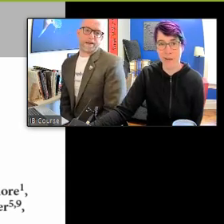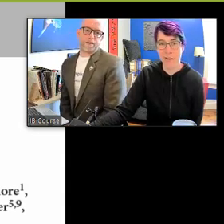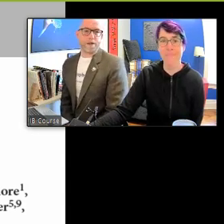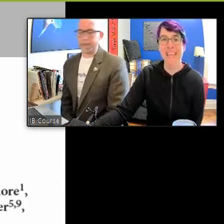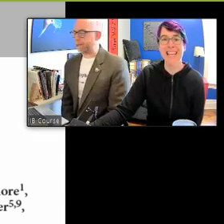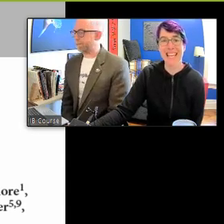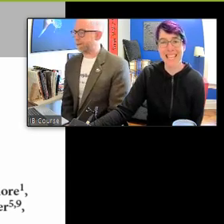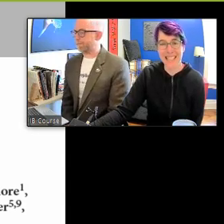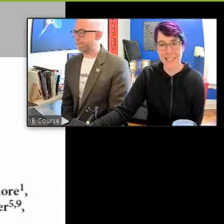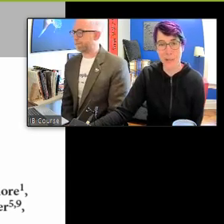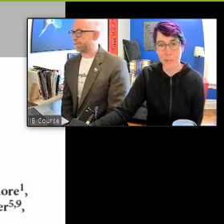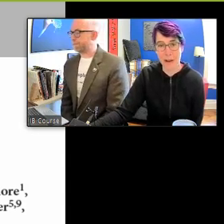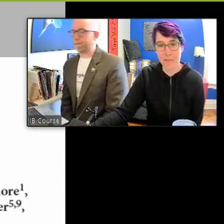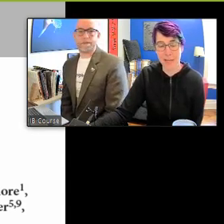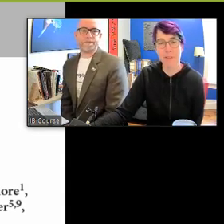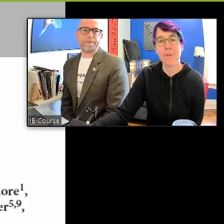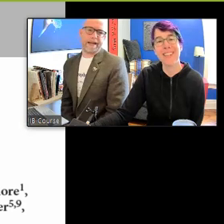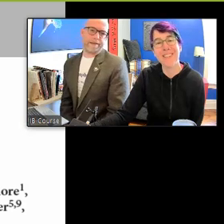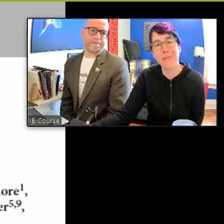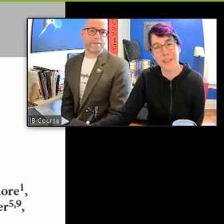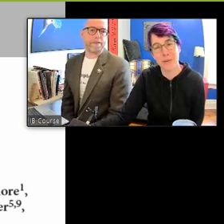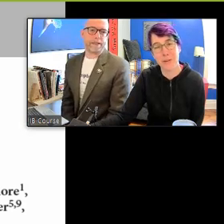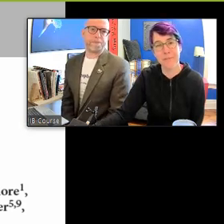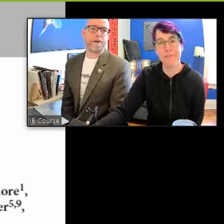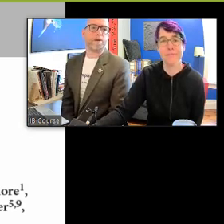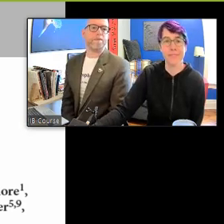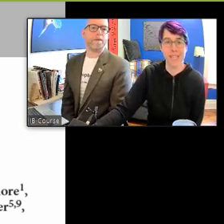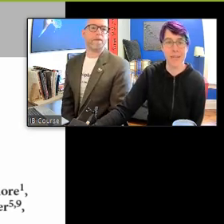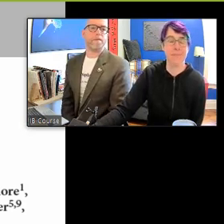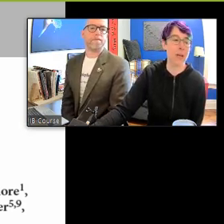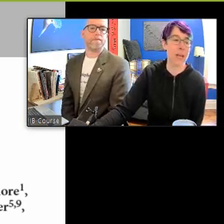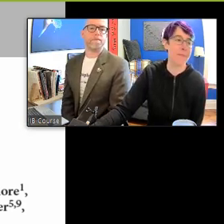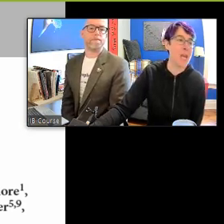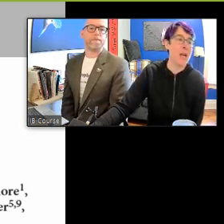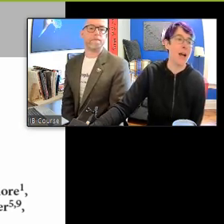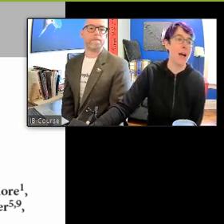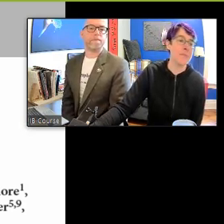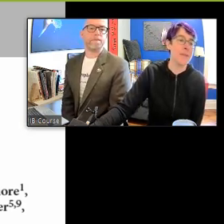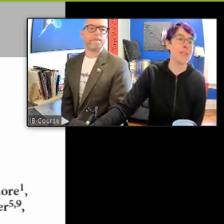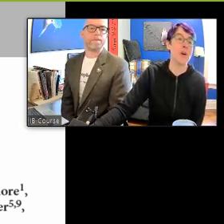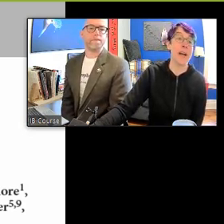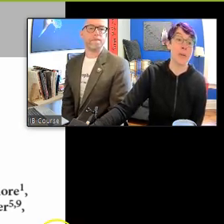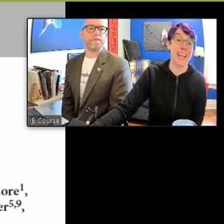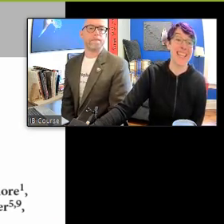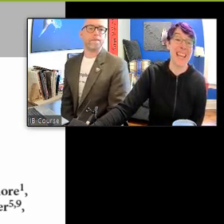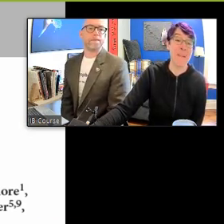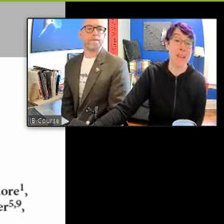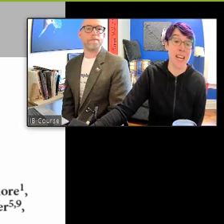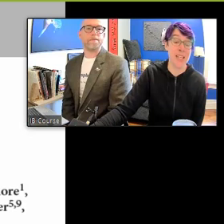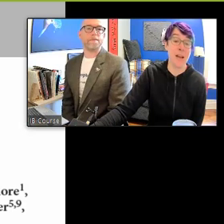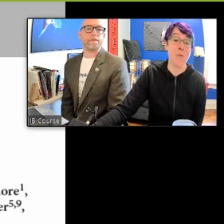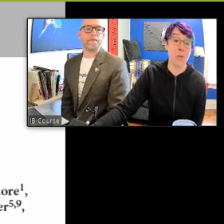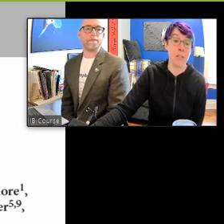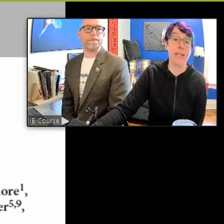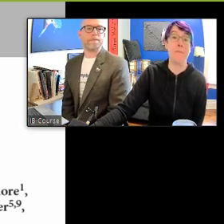the video. Yeah, you can watch it later. He's a little too proud of his efforts, but it is really cool. It's pretty cool. Yeah. Okay. So anyway, they